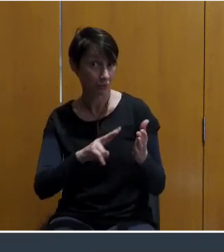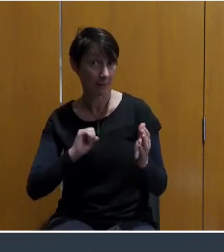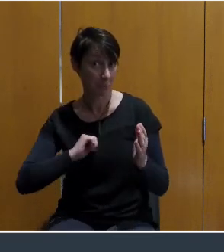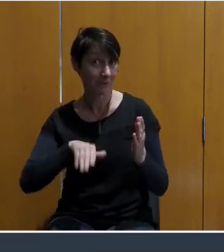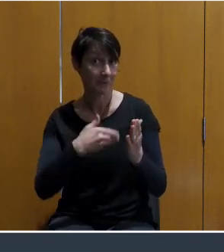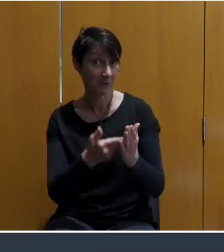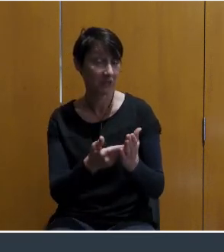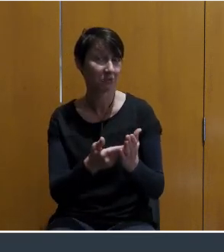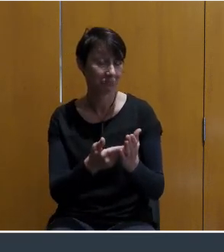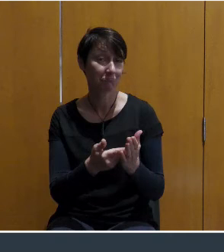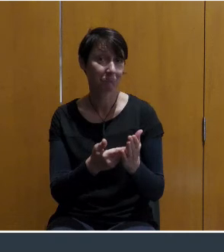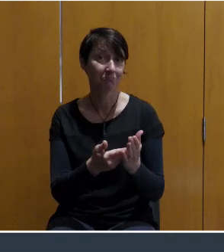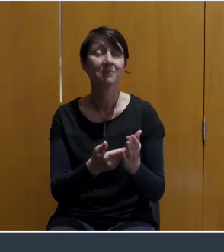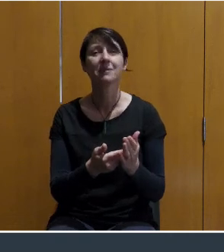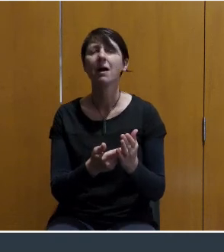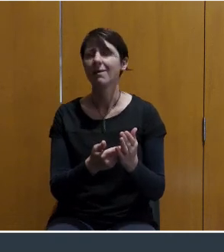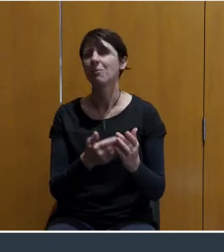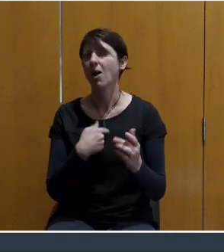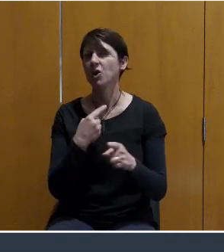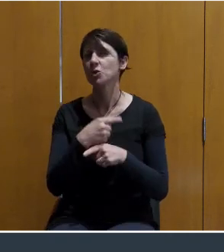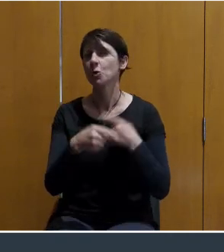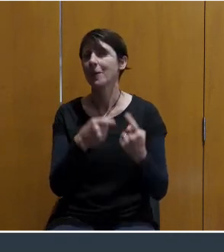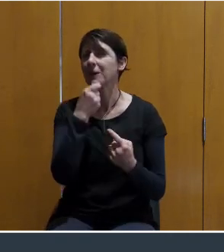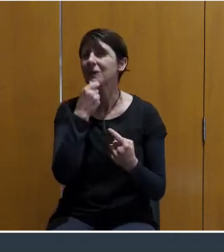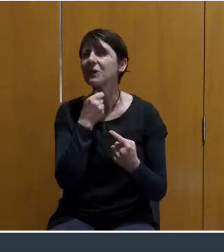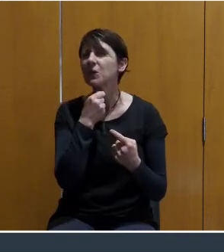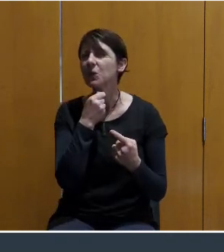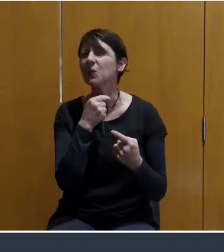points and then open up for discussion.